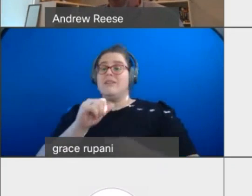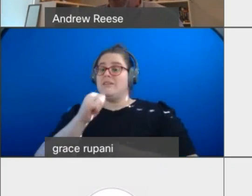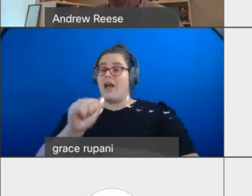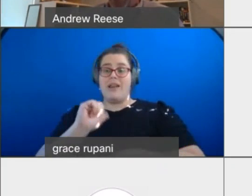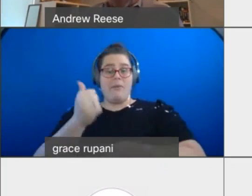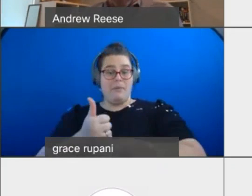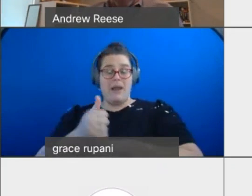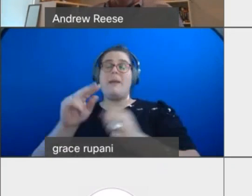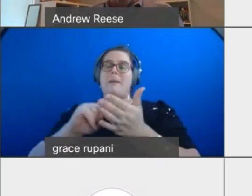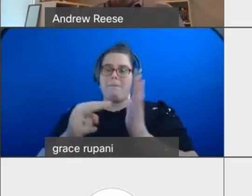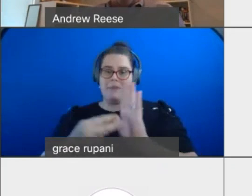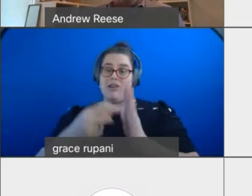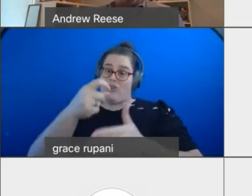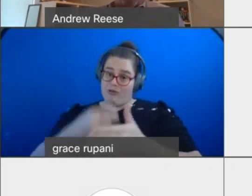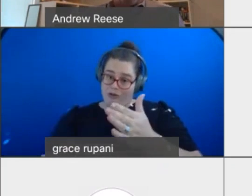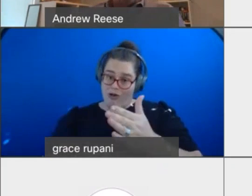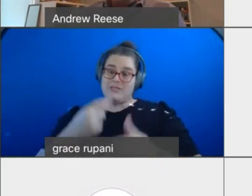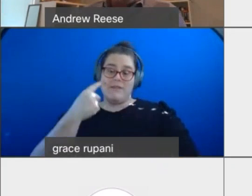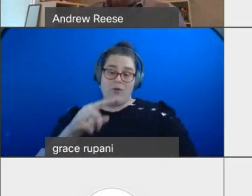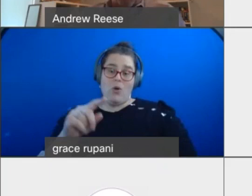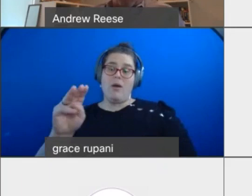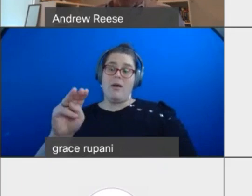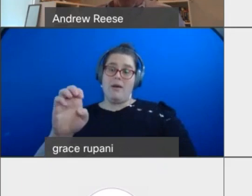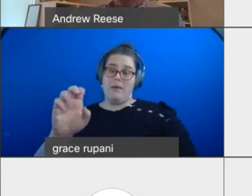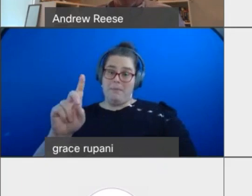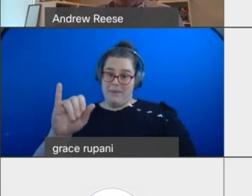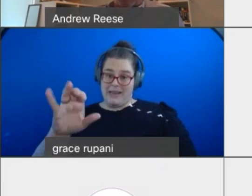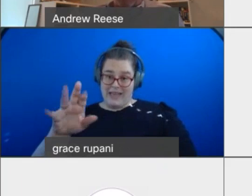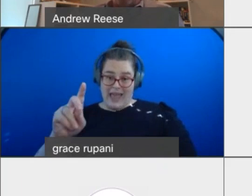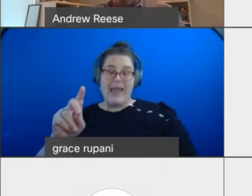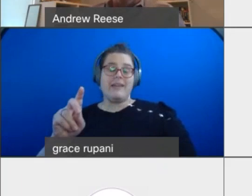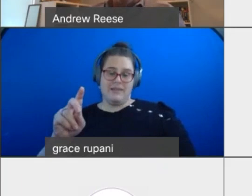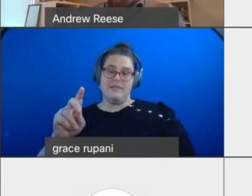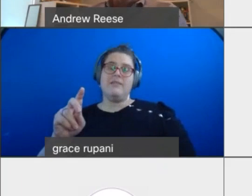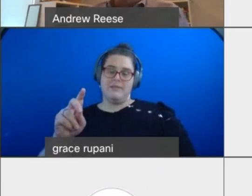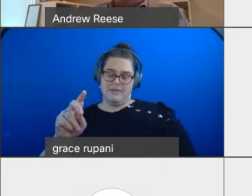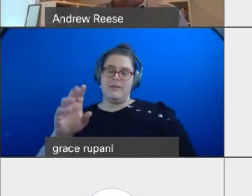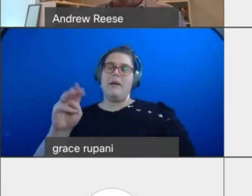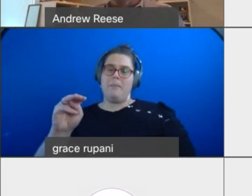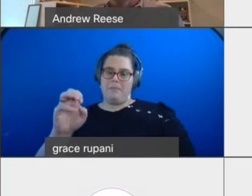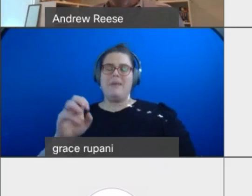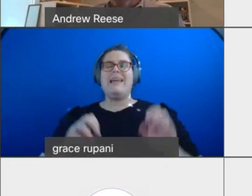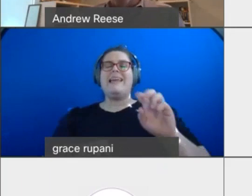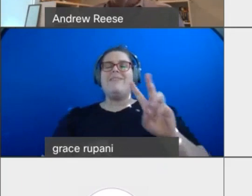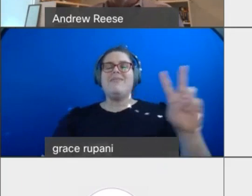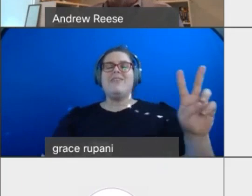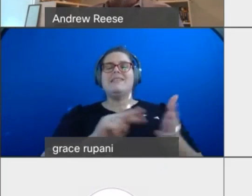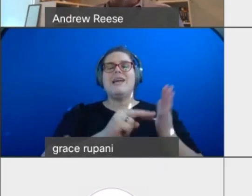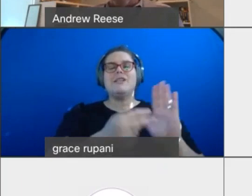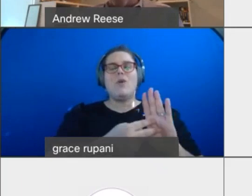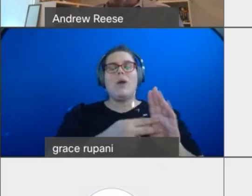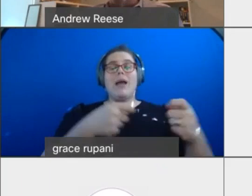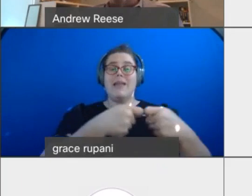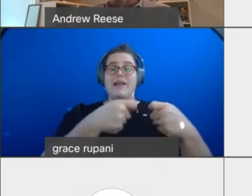district. And electronic visit verification is EVV, sorry. And so I had